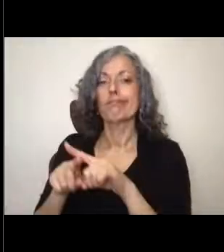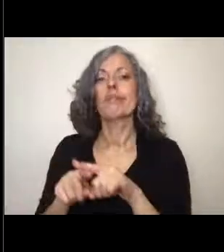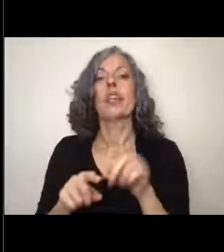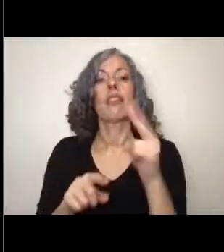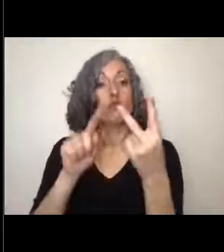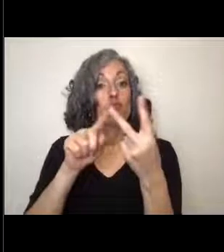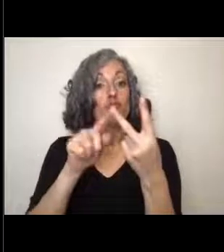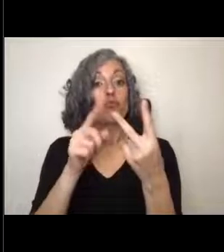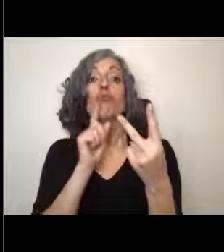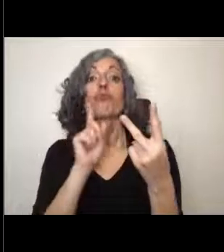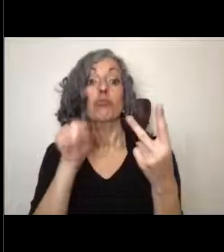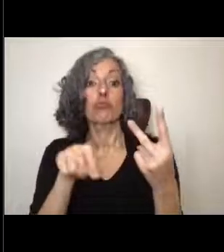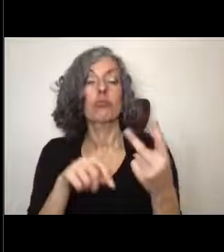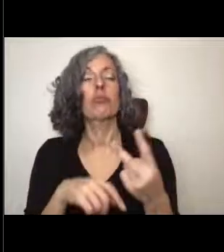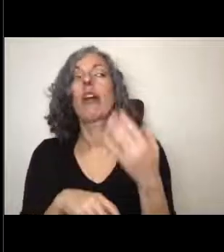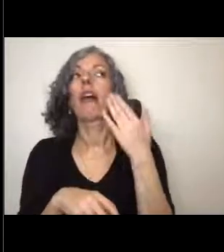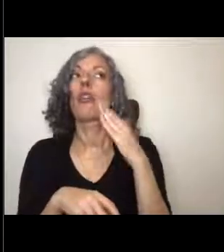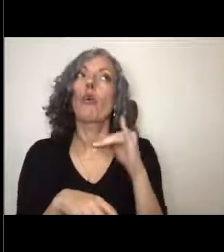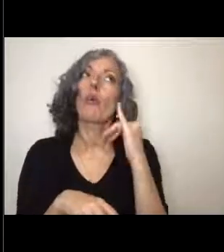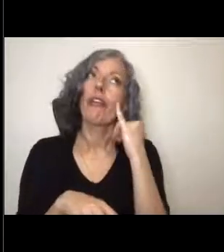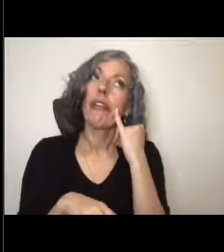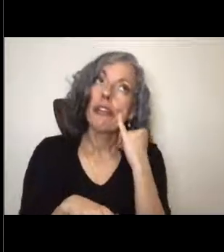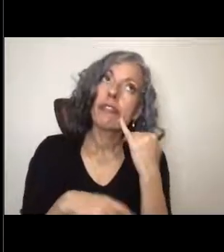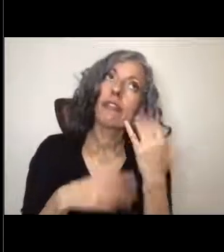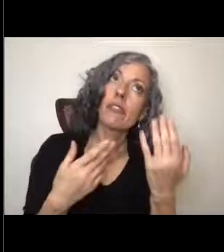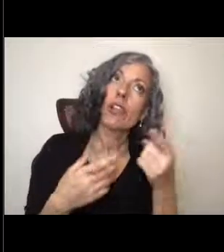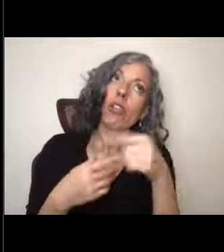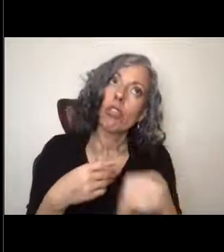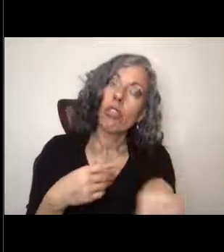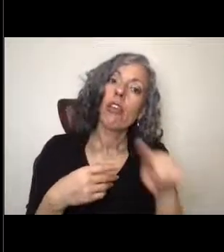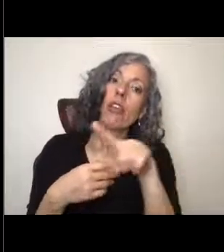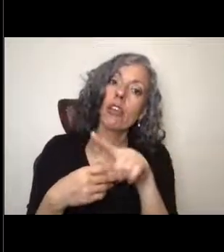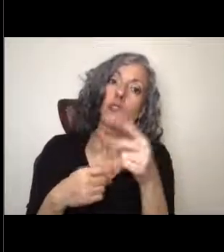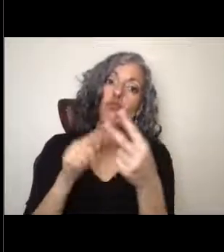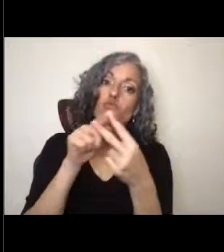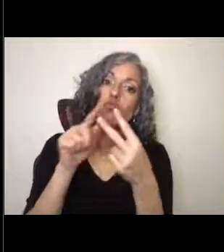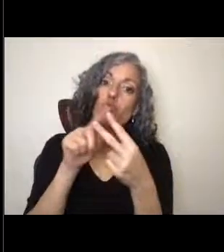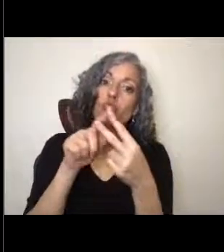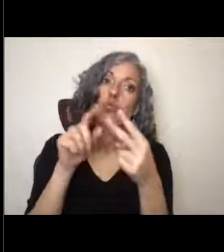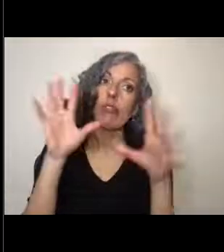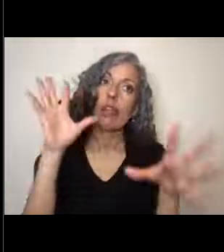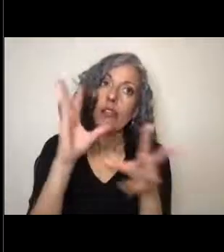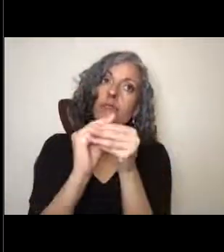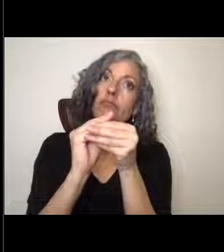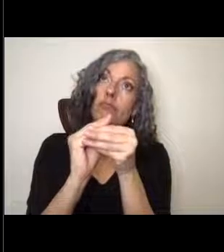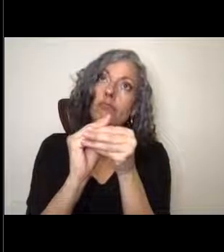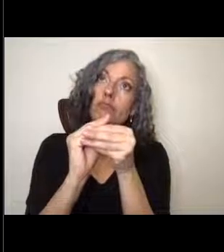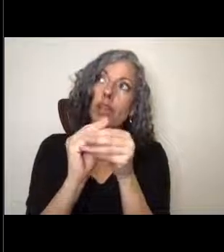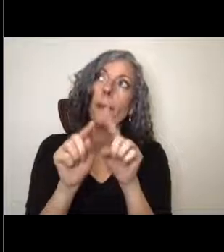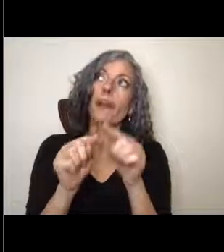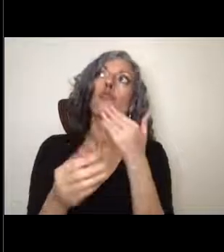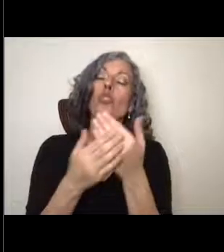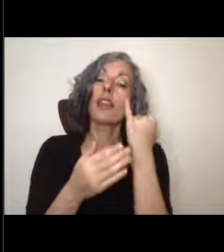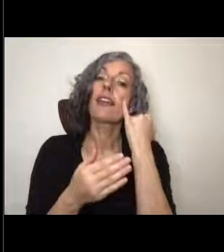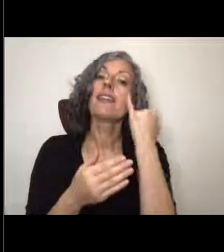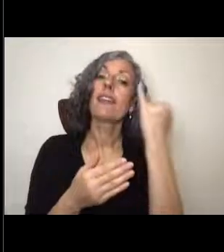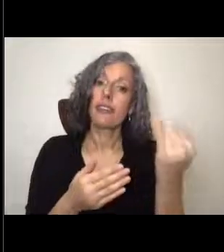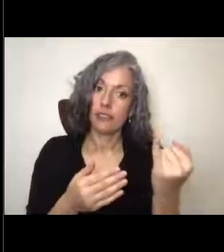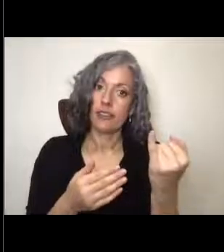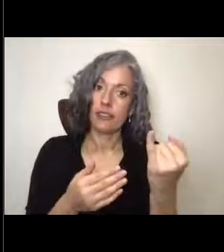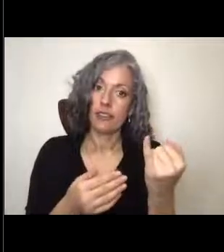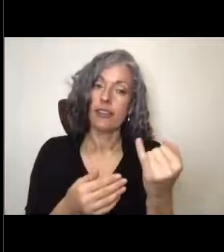second question, I don't really know if those two things can be combined, but that's a good idea. And we do